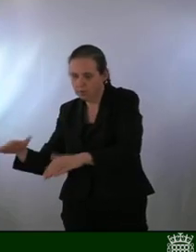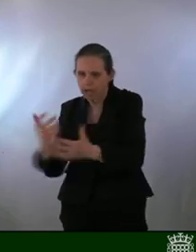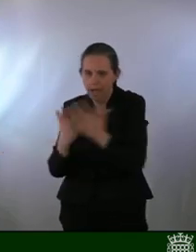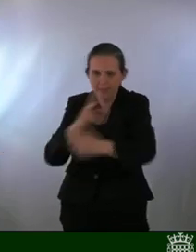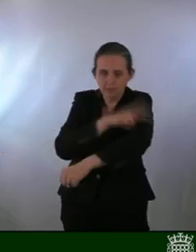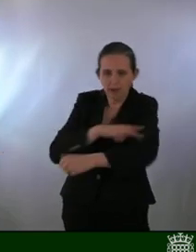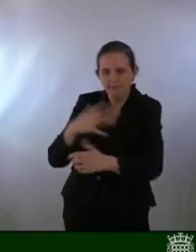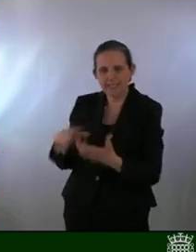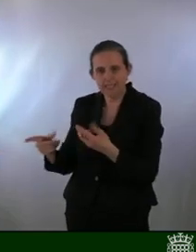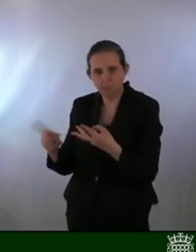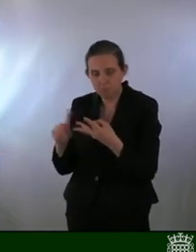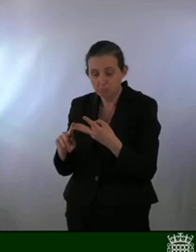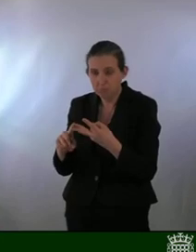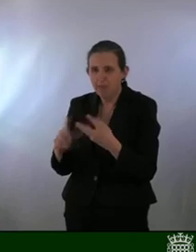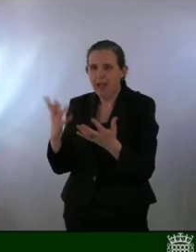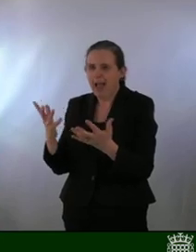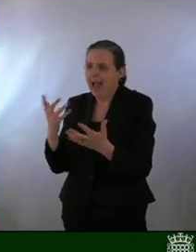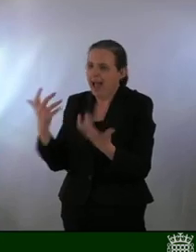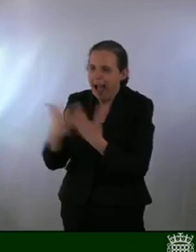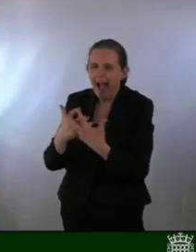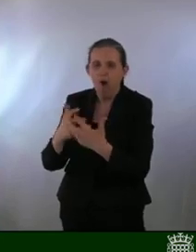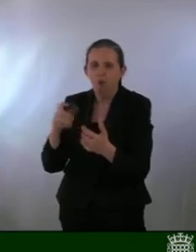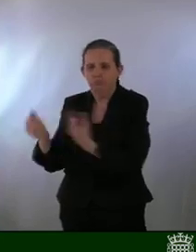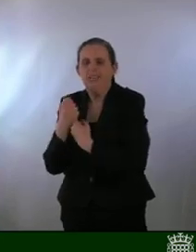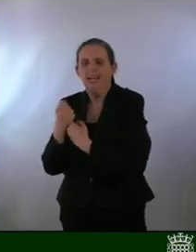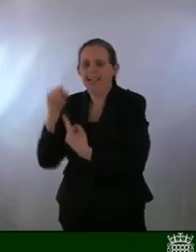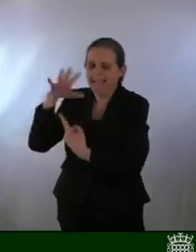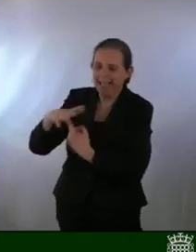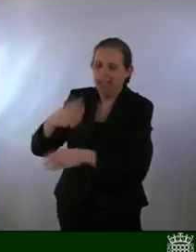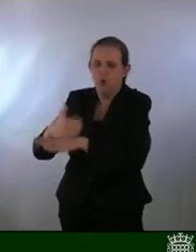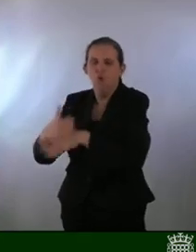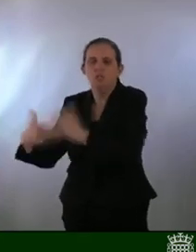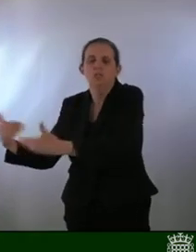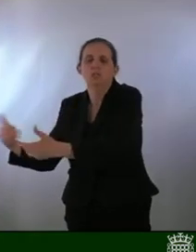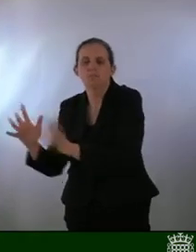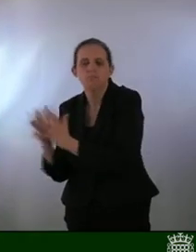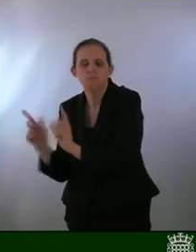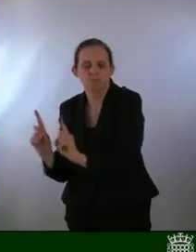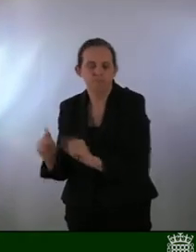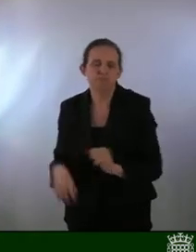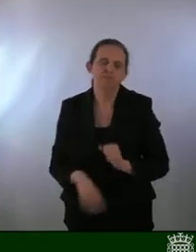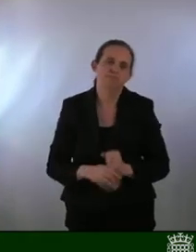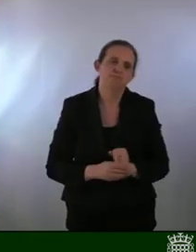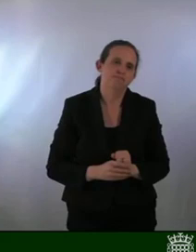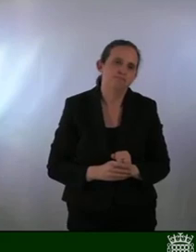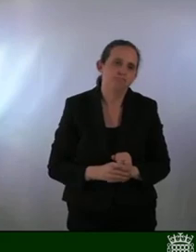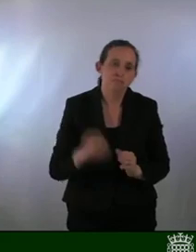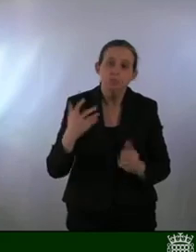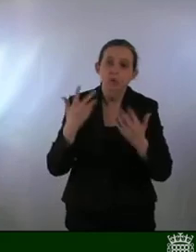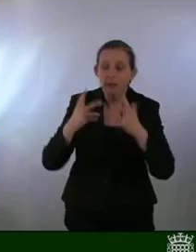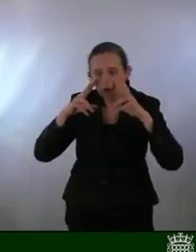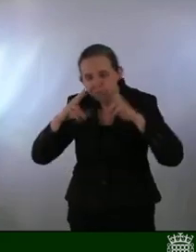key workers given that we are in the middle of a national crisis? Yes, we're looking at all of those points. The proposals to